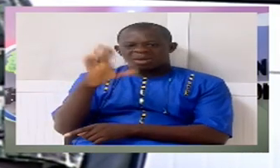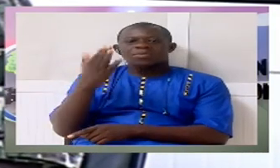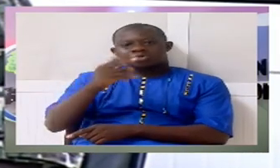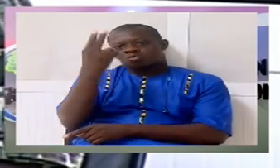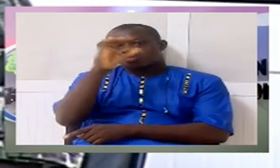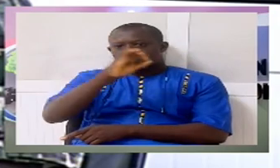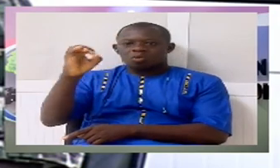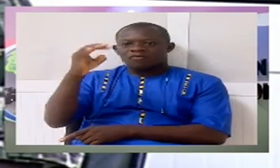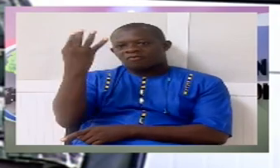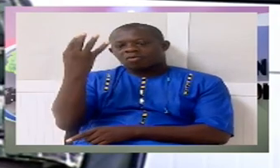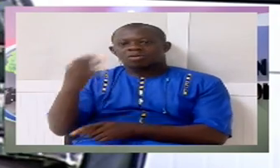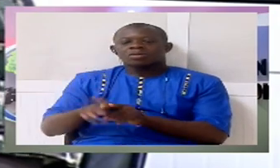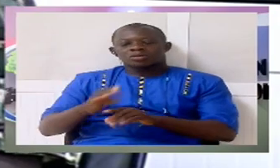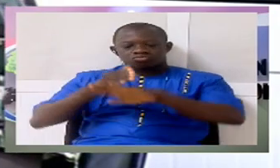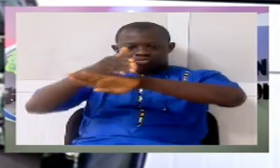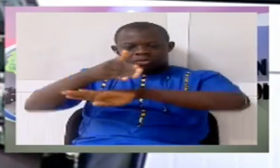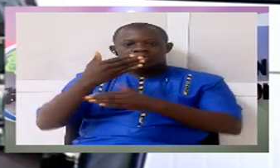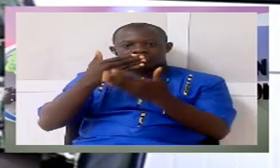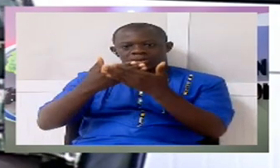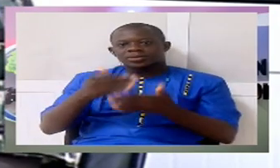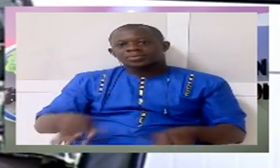Yes, it's 2004. Proceed,